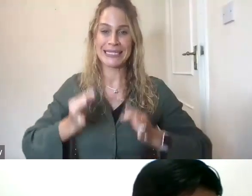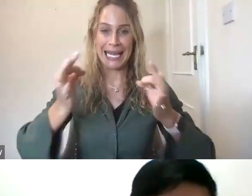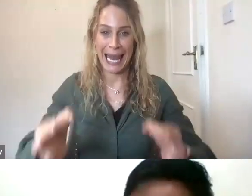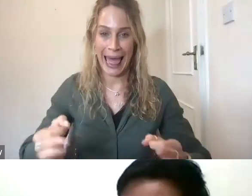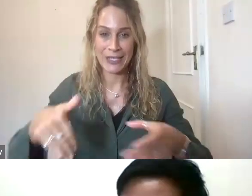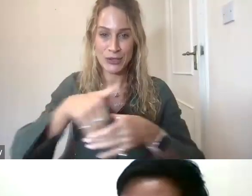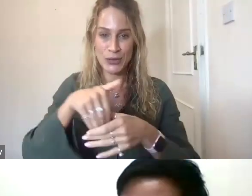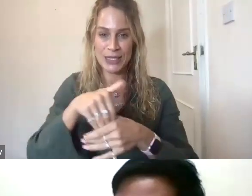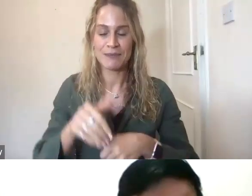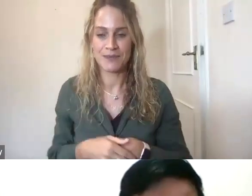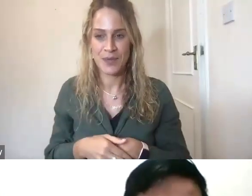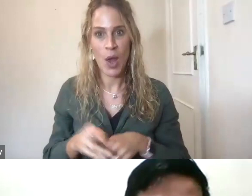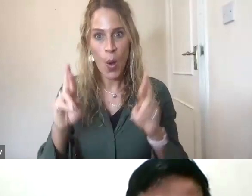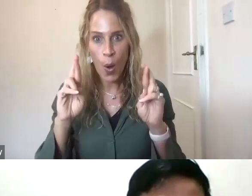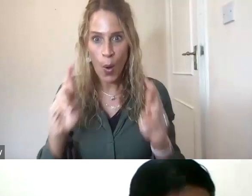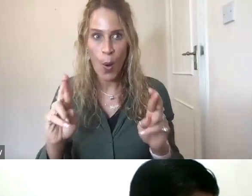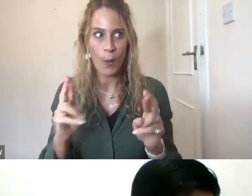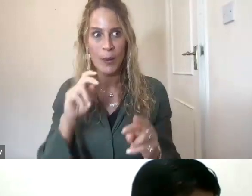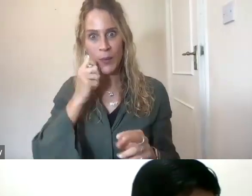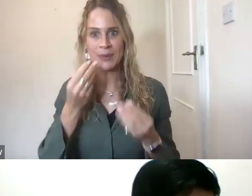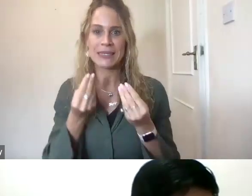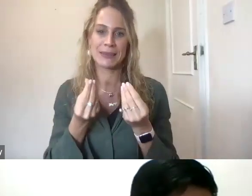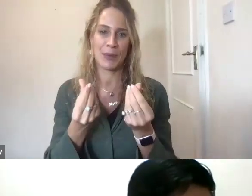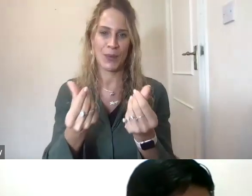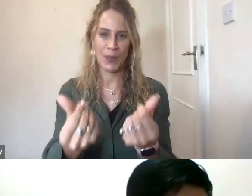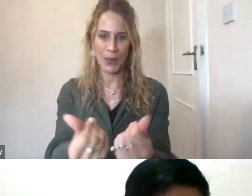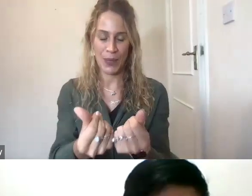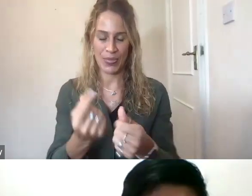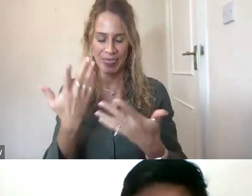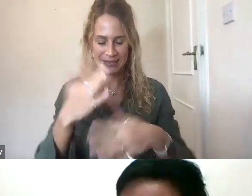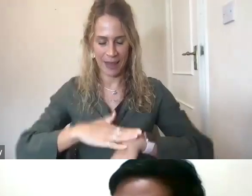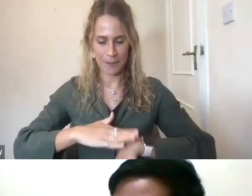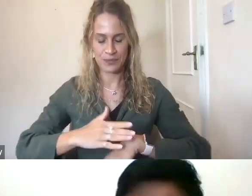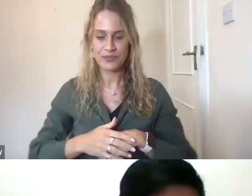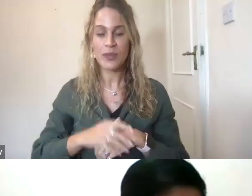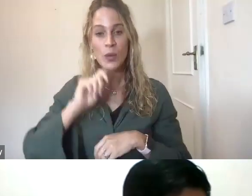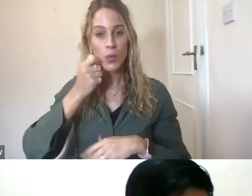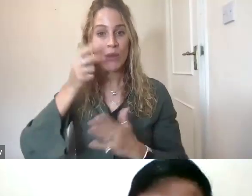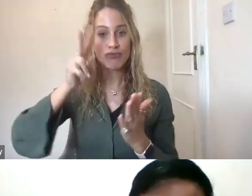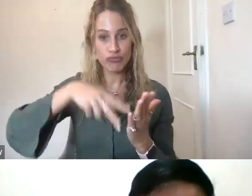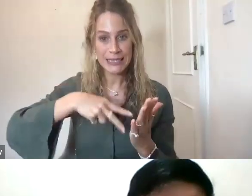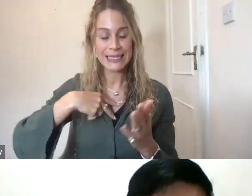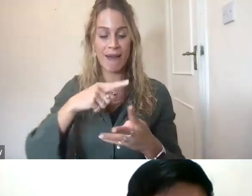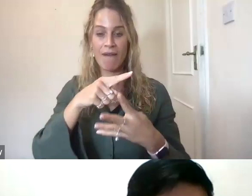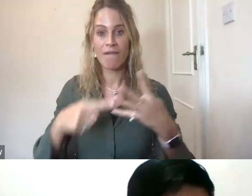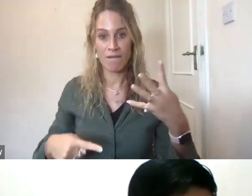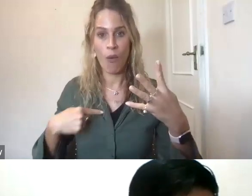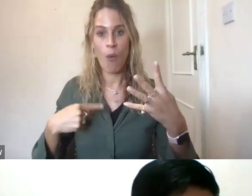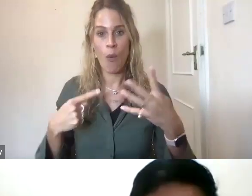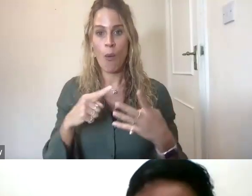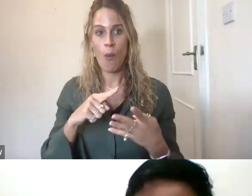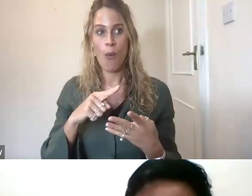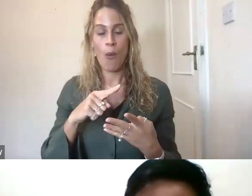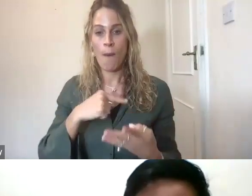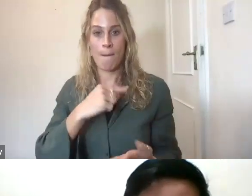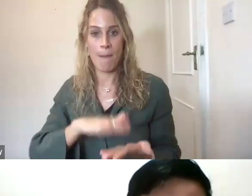hope things go smoothly so this time. So I'm going to read 4 poems in my